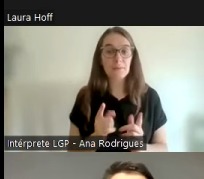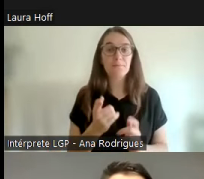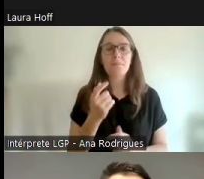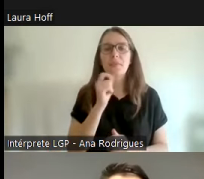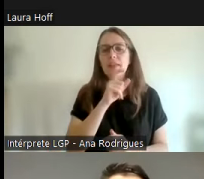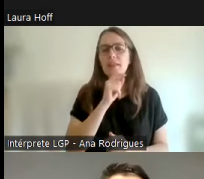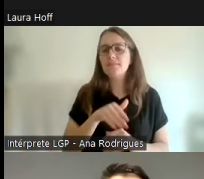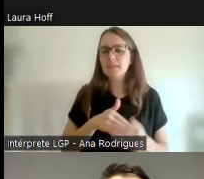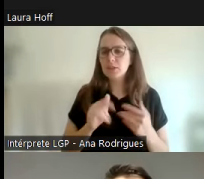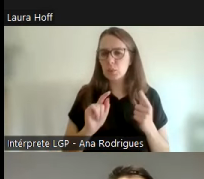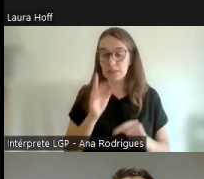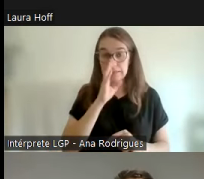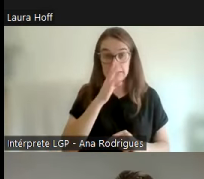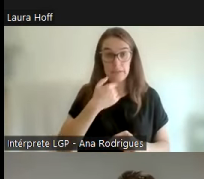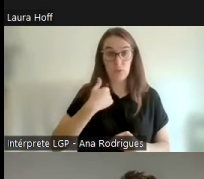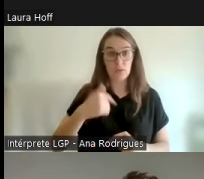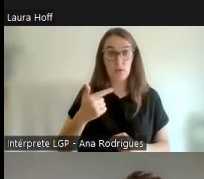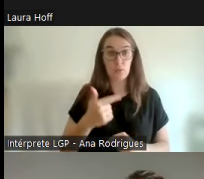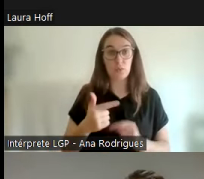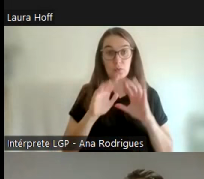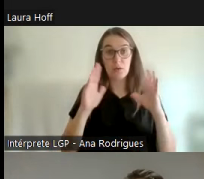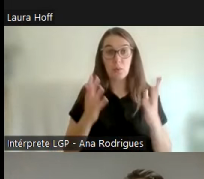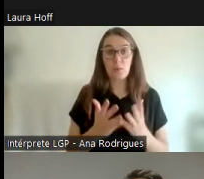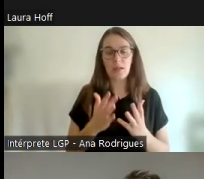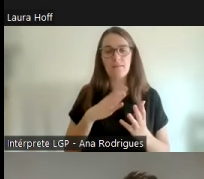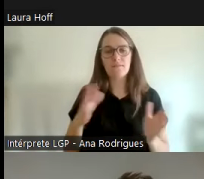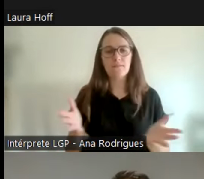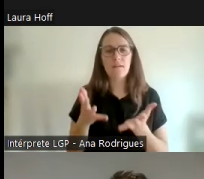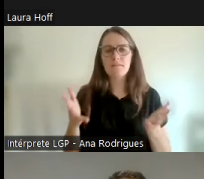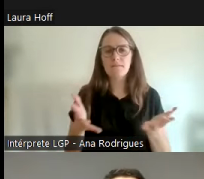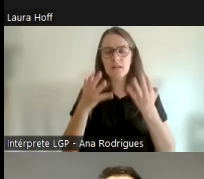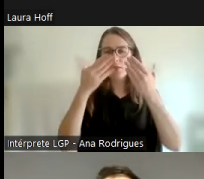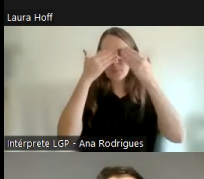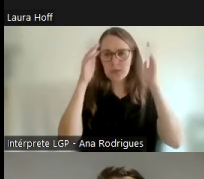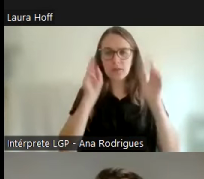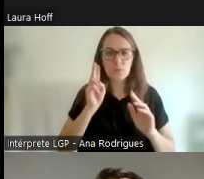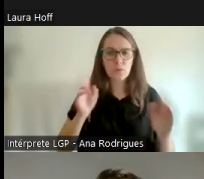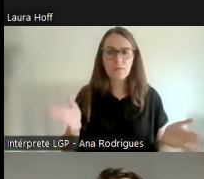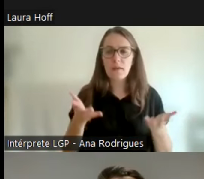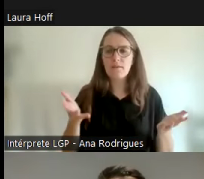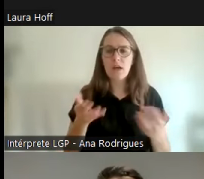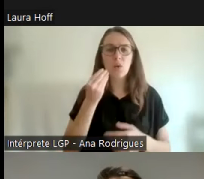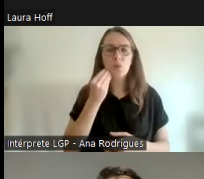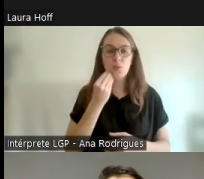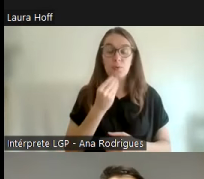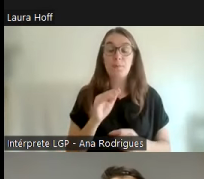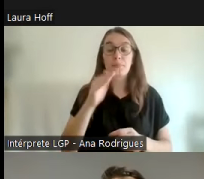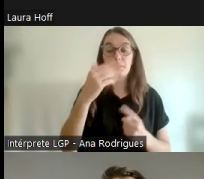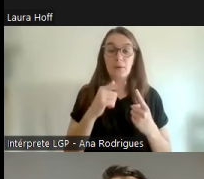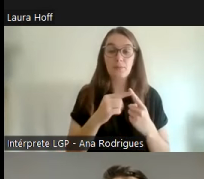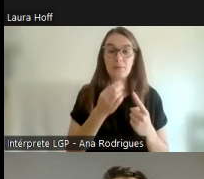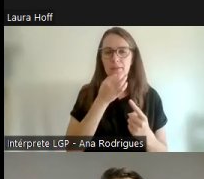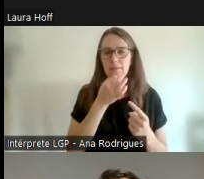do in the global classroom to foster democratic values? First, invite different views, perspectives,